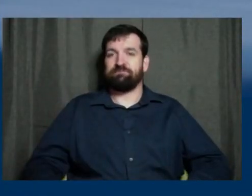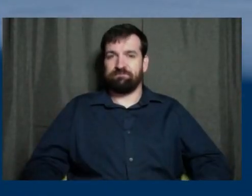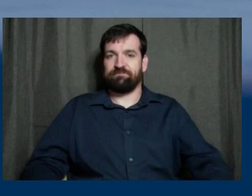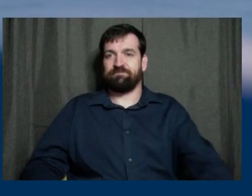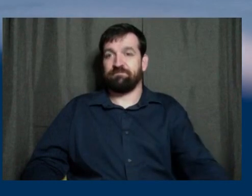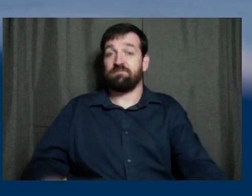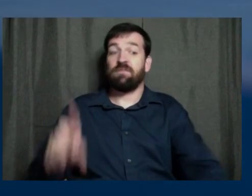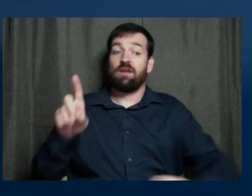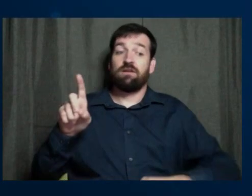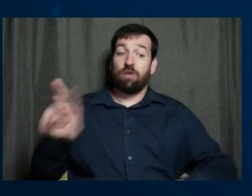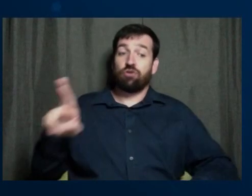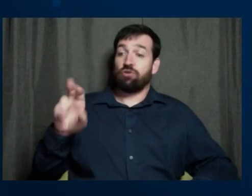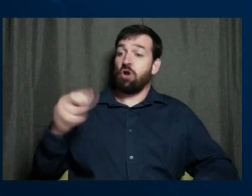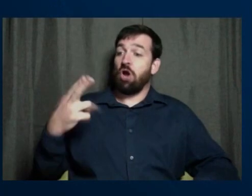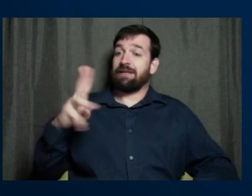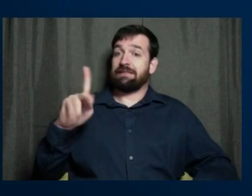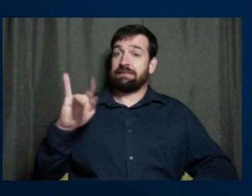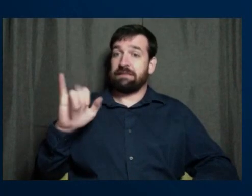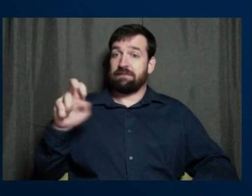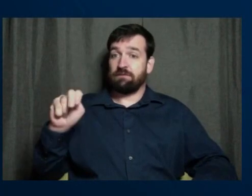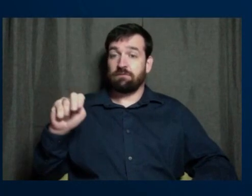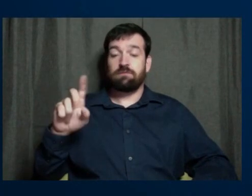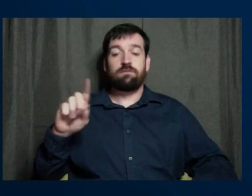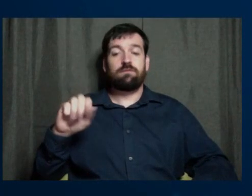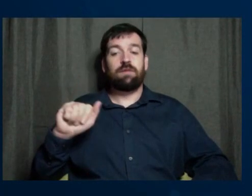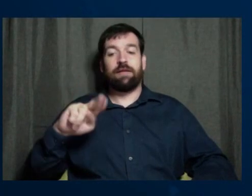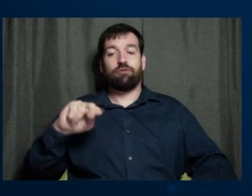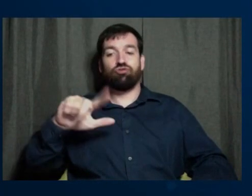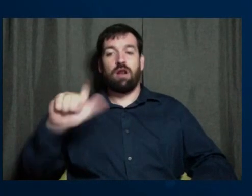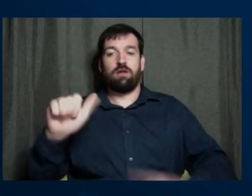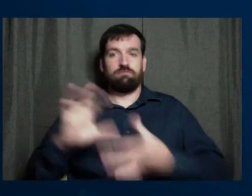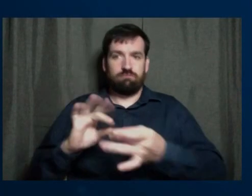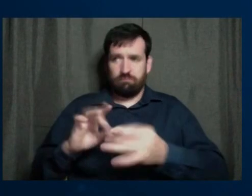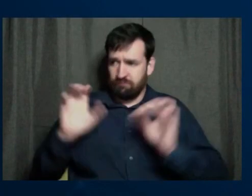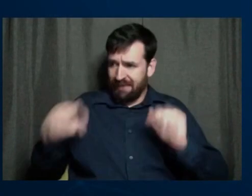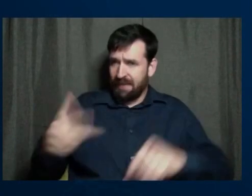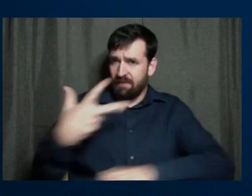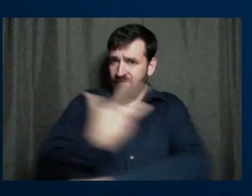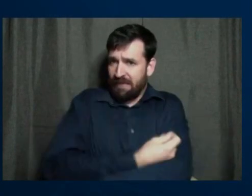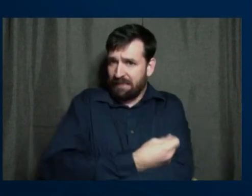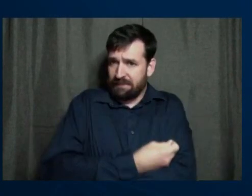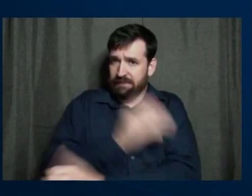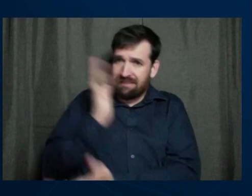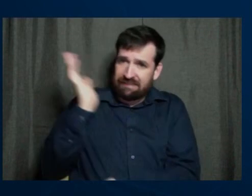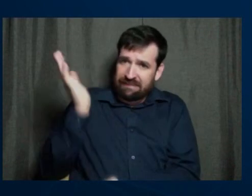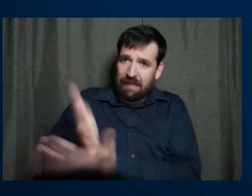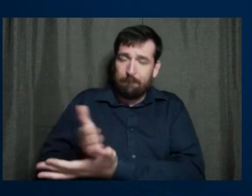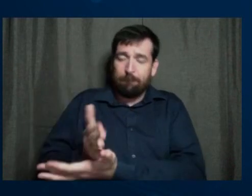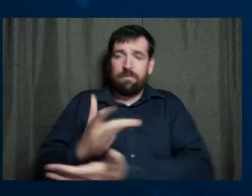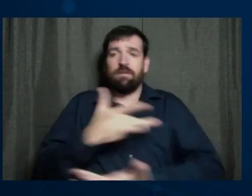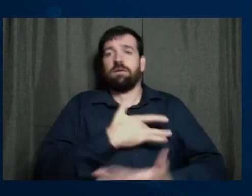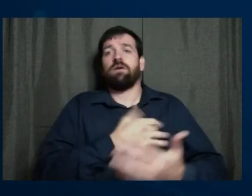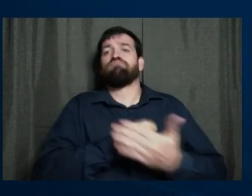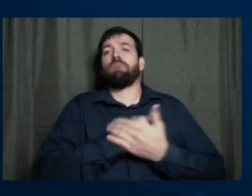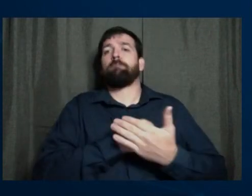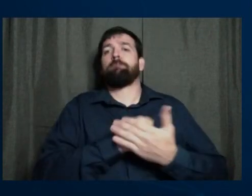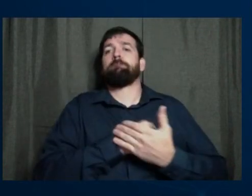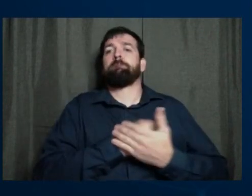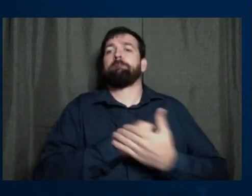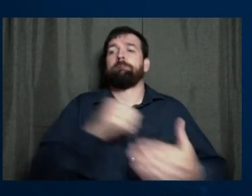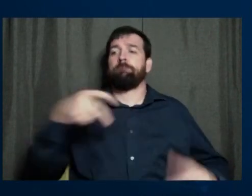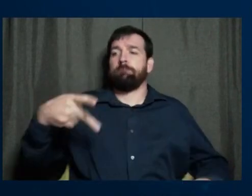to let you jump in. Angela says, Dr. Hawkinson, can the vaccine stop palpitations? Right after my third vaccine, I haven't